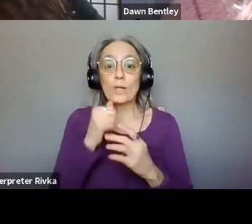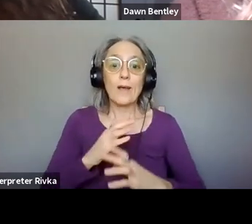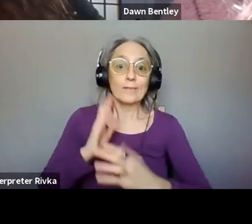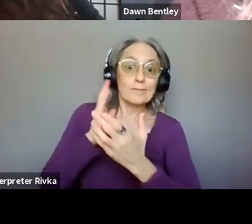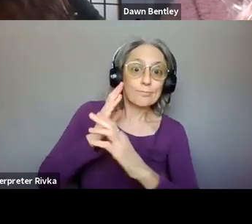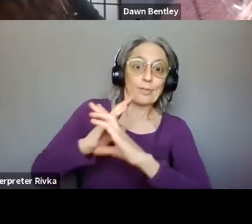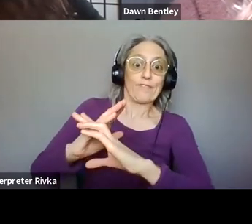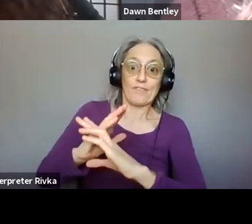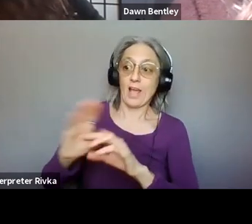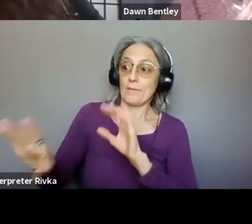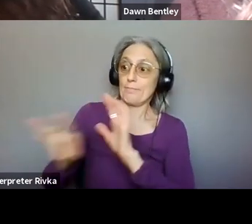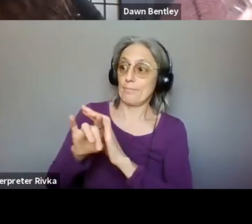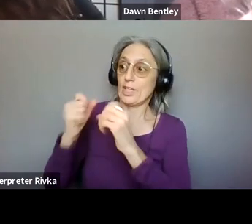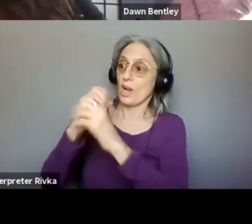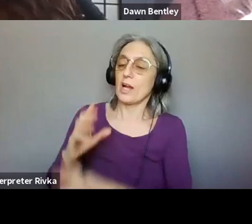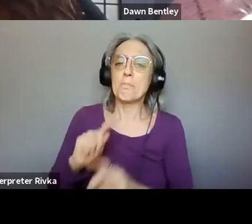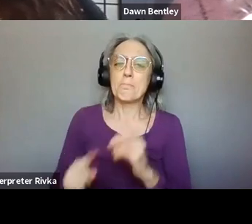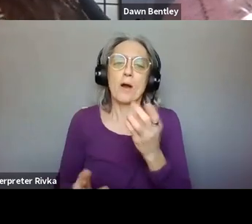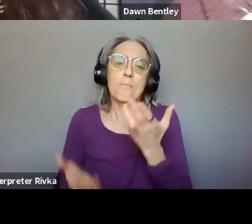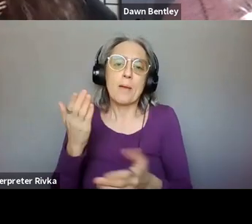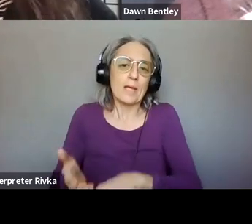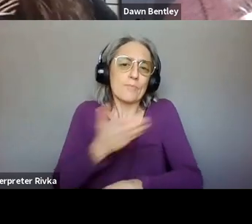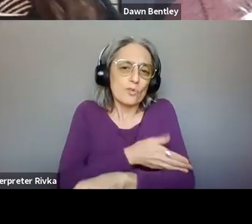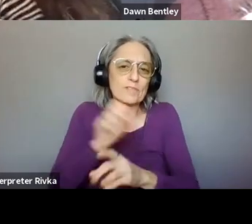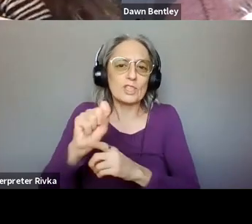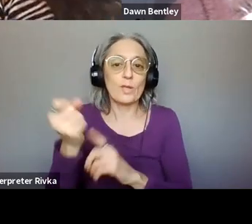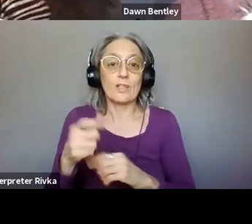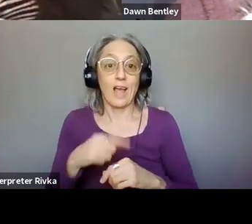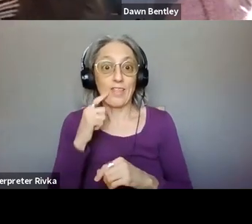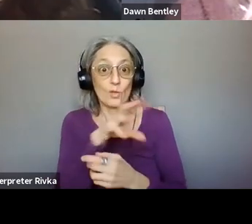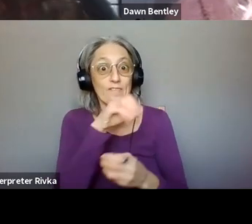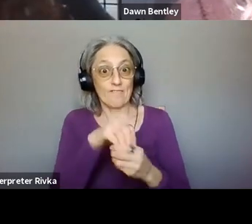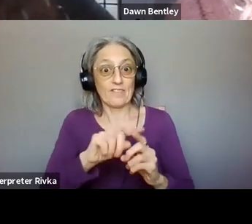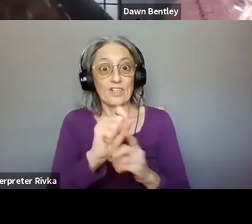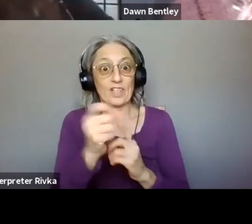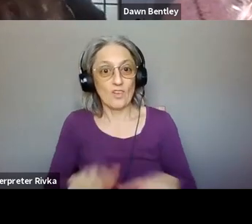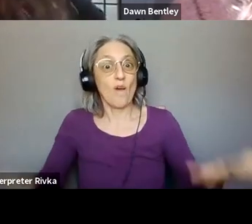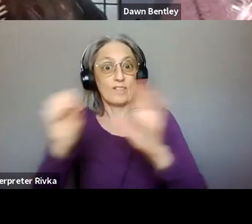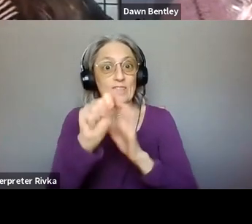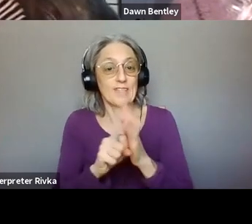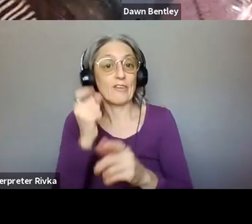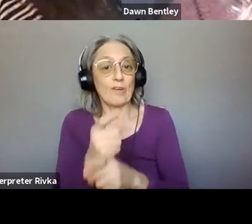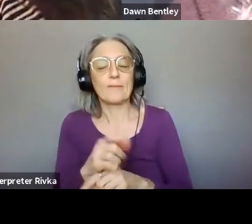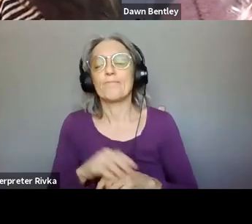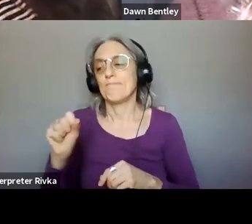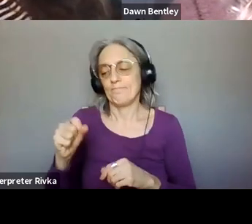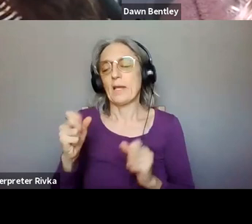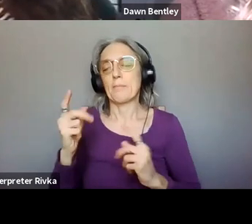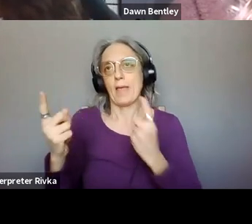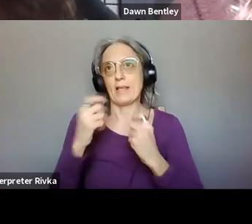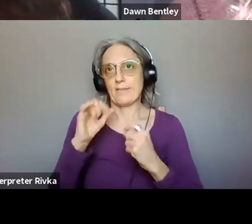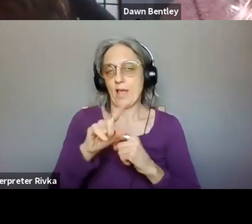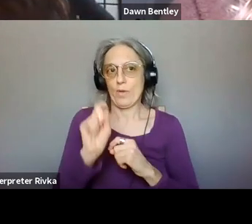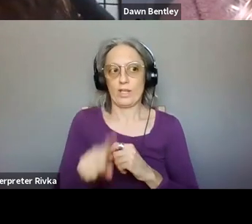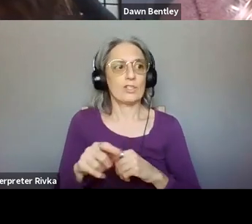And Maggie, I assume your group's been involved in those throughout the state. Yeah, this is a question we get a lot. And one of the most common